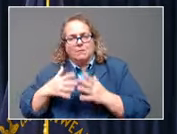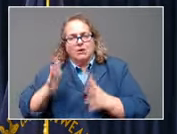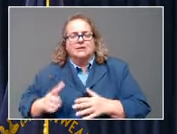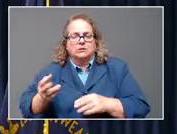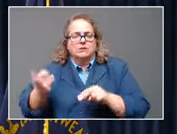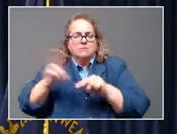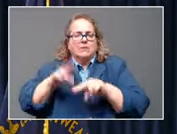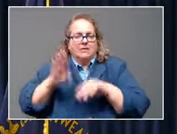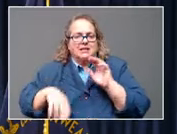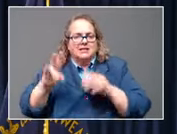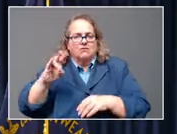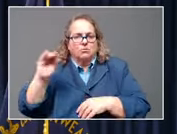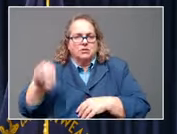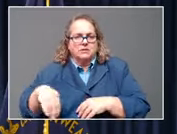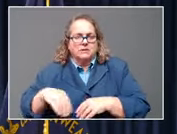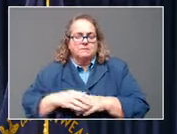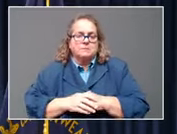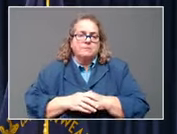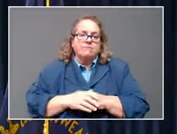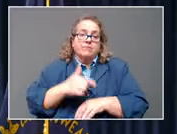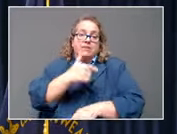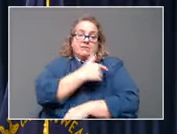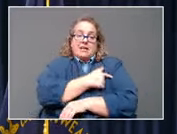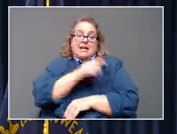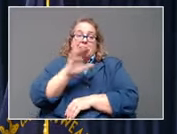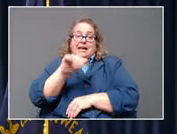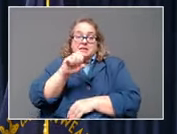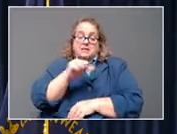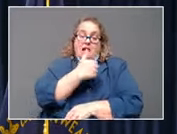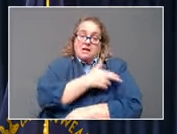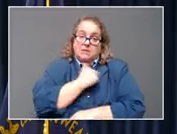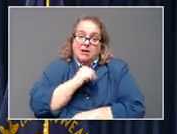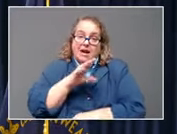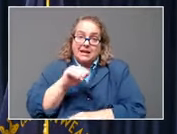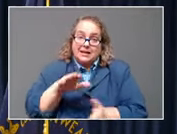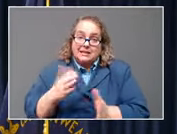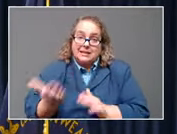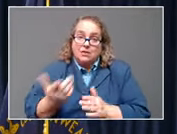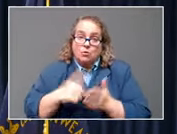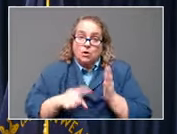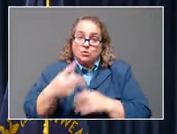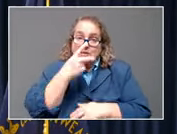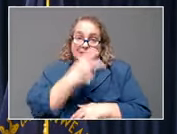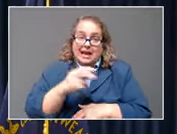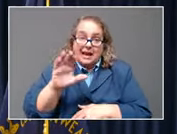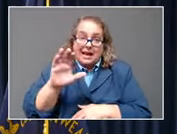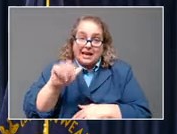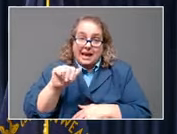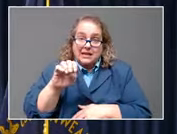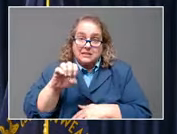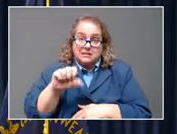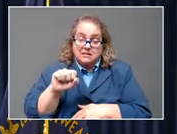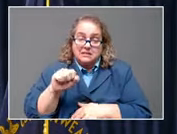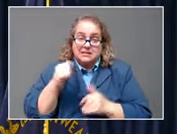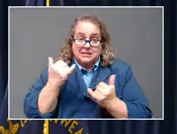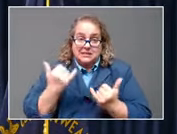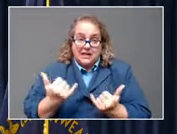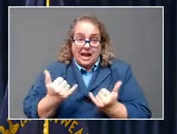cases, hospitalizations, and deaths. What you'll see on here is cases. Now